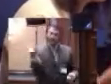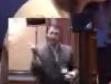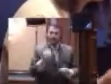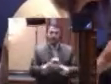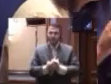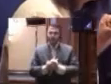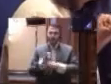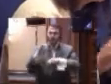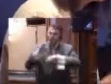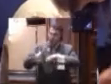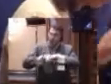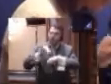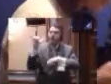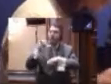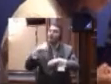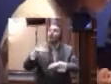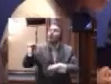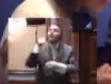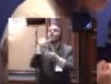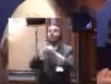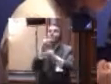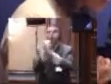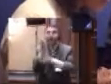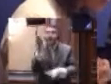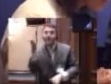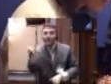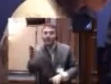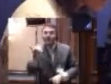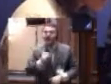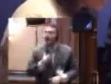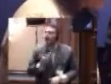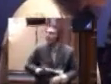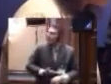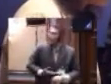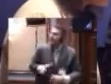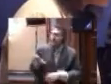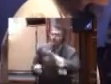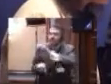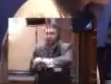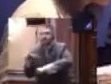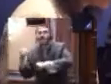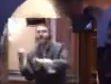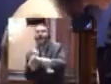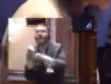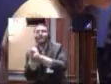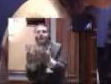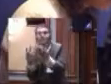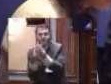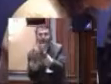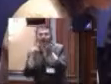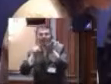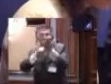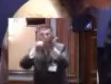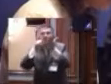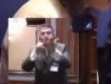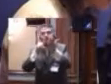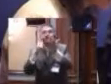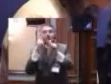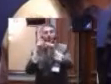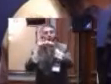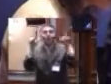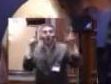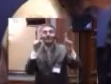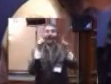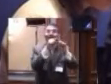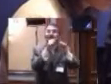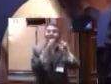very clearly determined within a country context. Having said that, I think very clearly one is